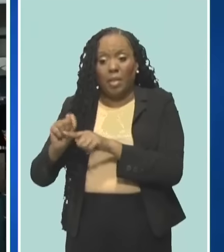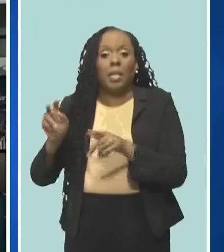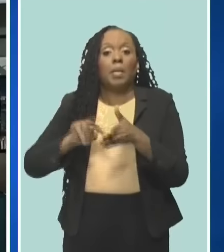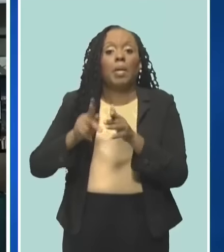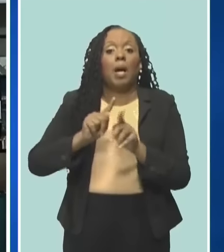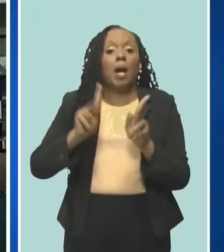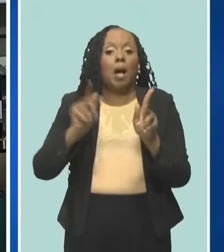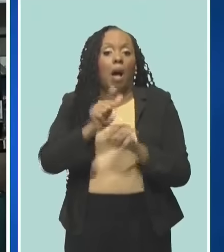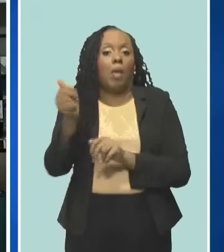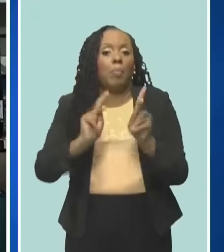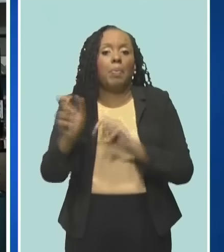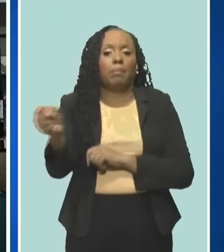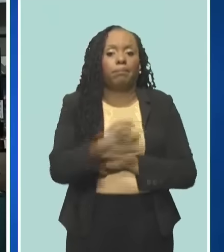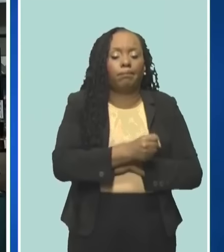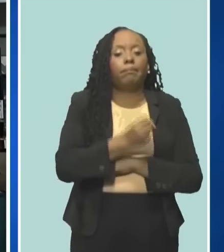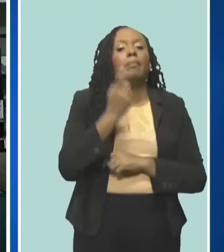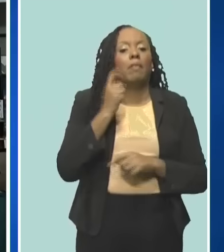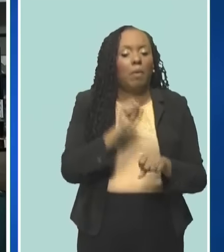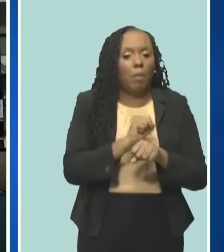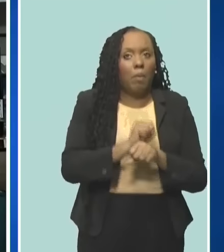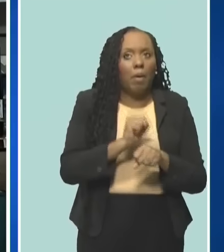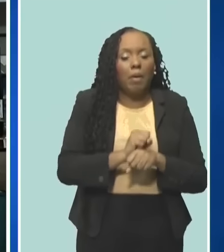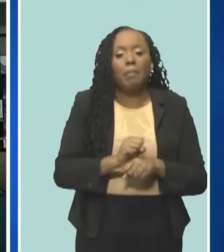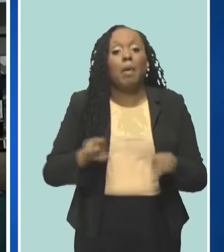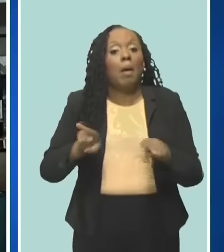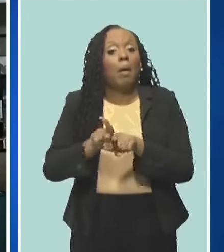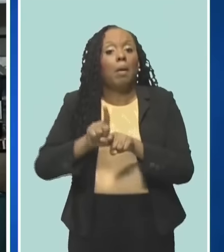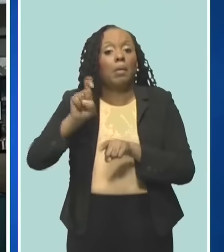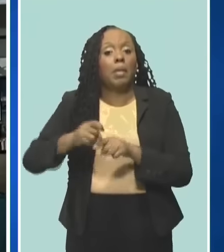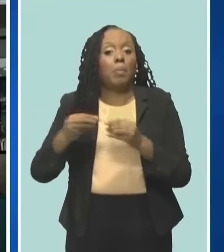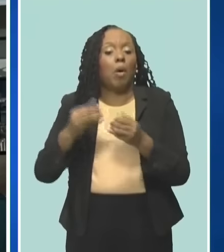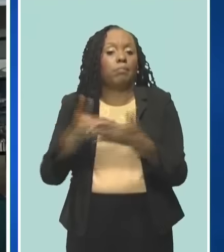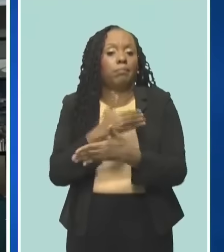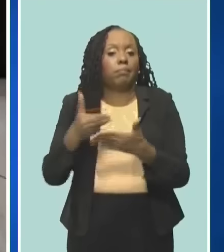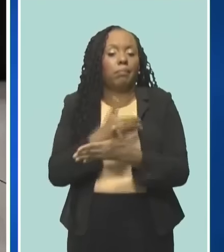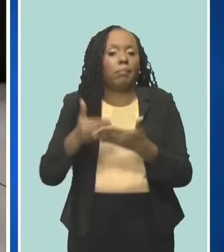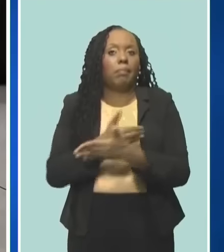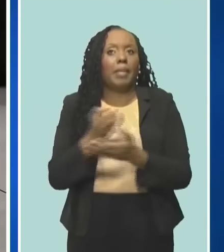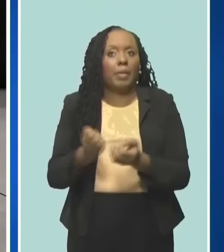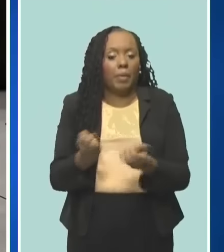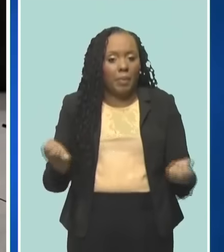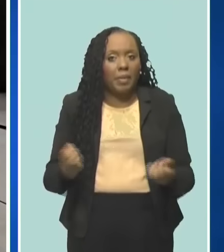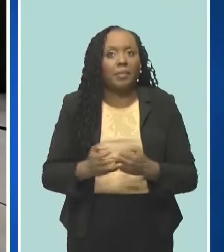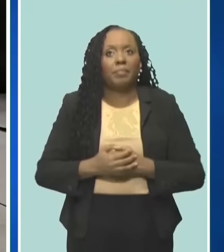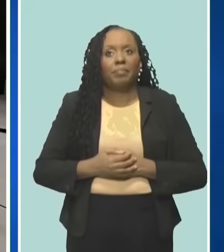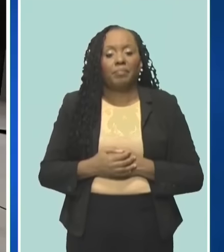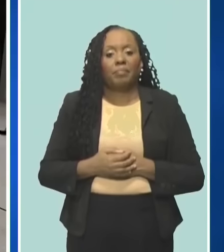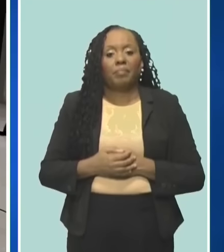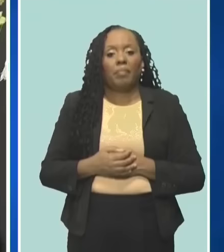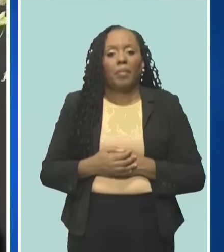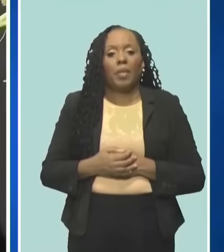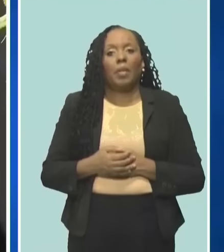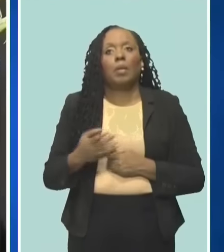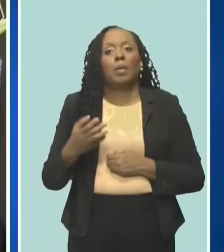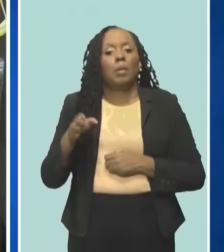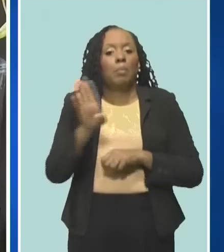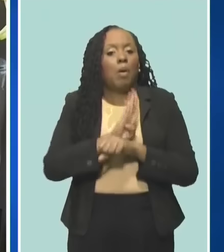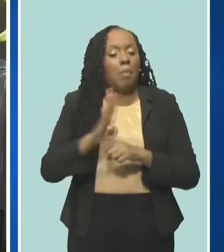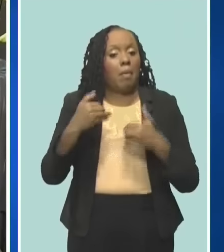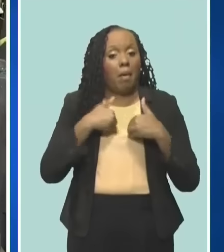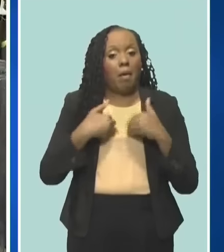modern equipment. Get more modern equipment and higher level equipment. That is another cost. Barbados was represented in 4 skill areas